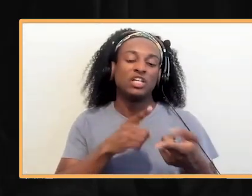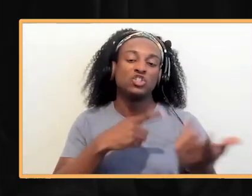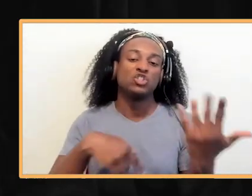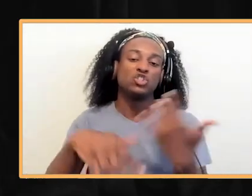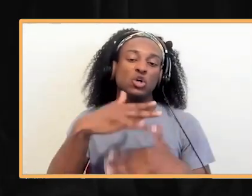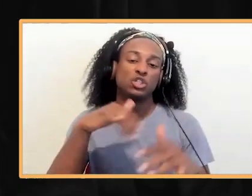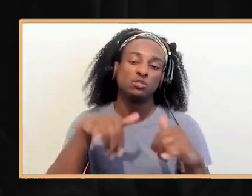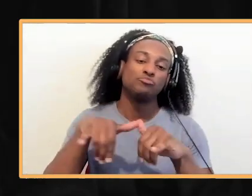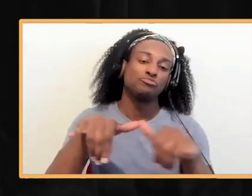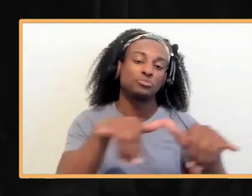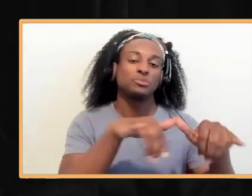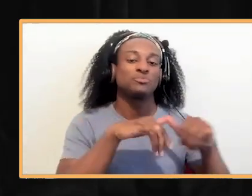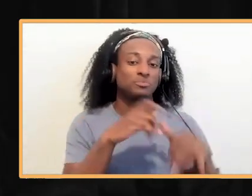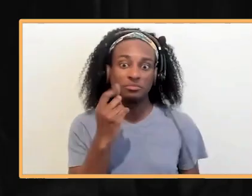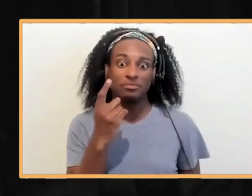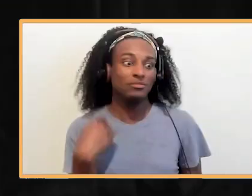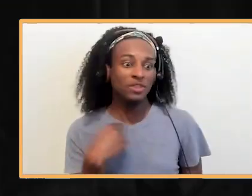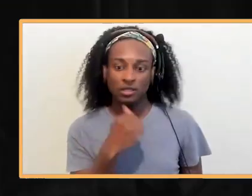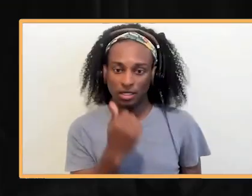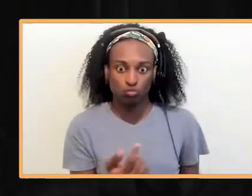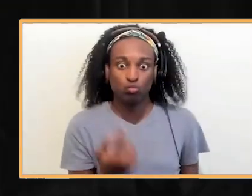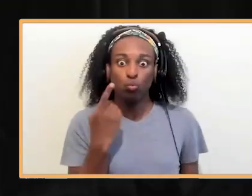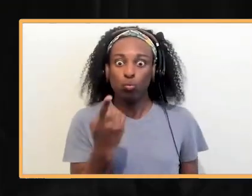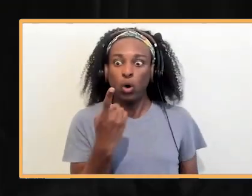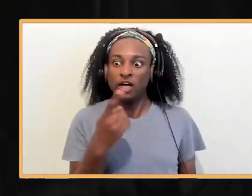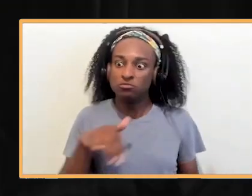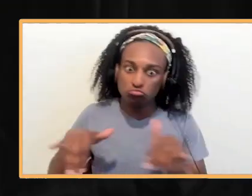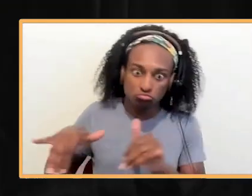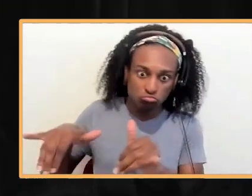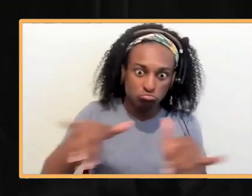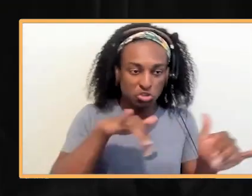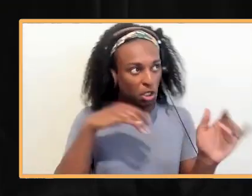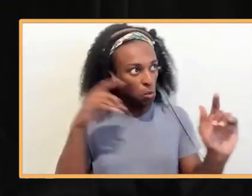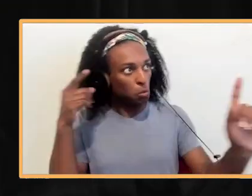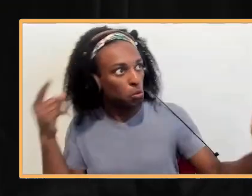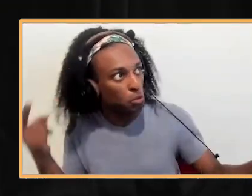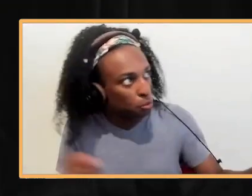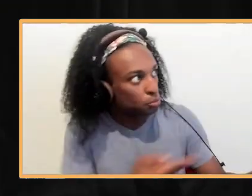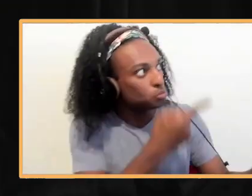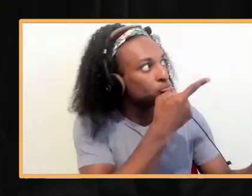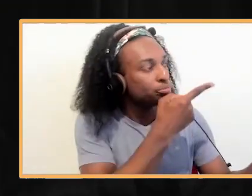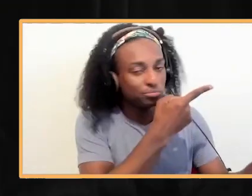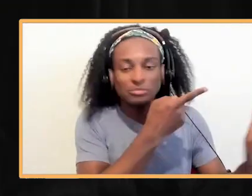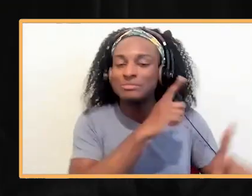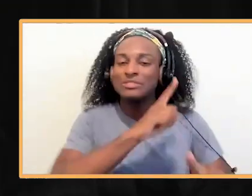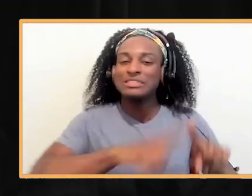one singular shared mythology that's driving our collective, right?